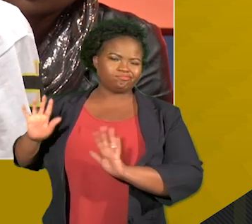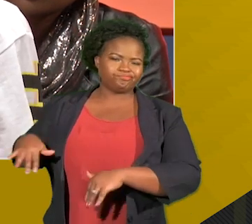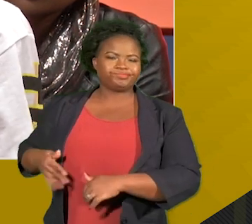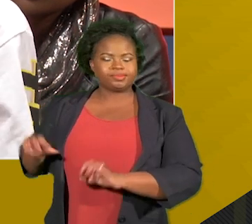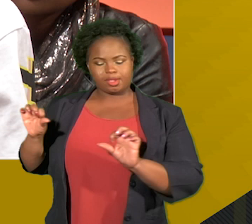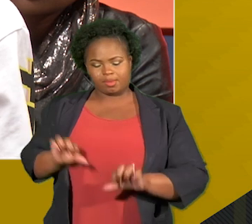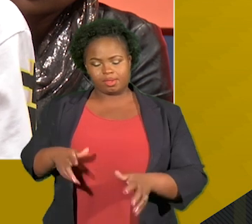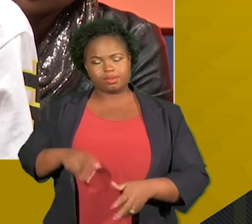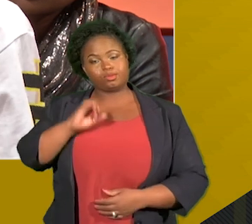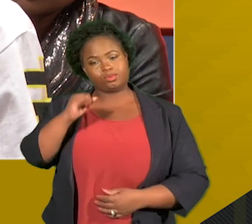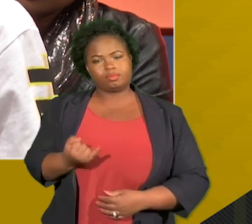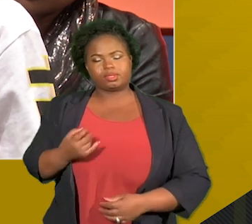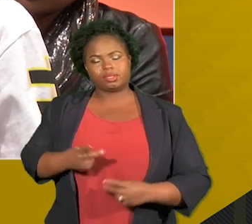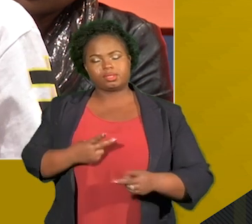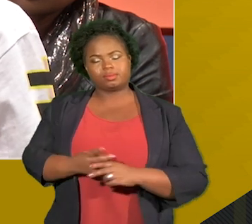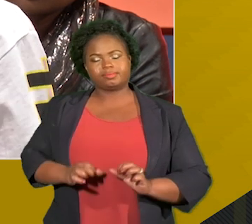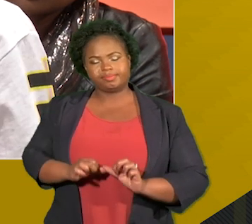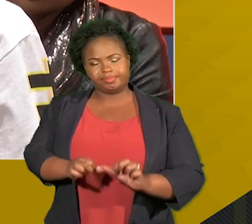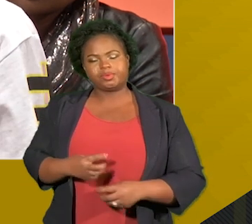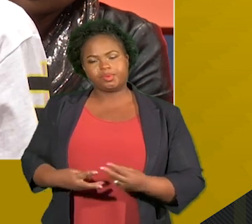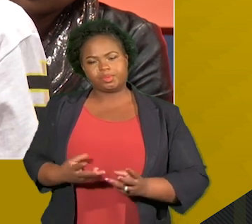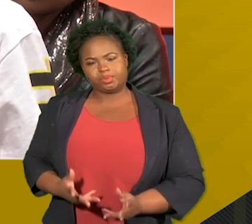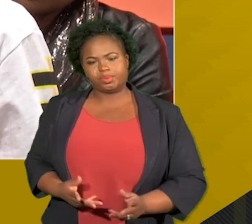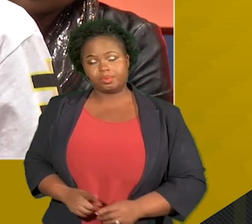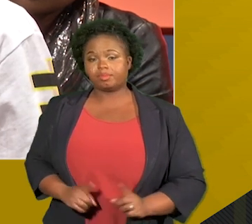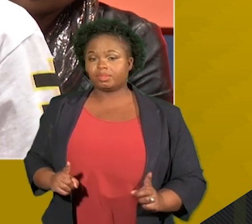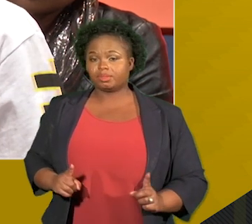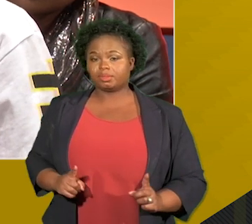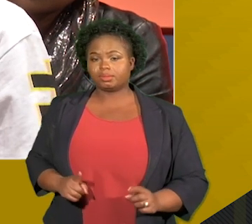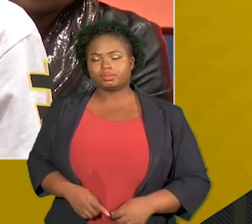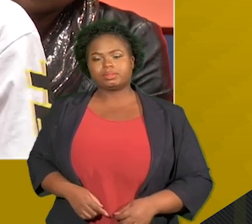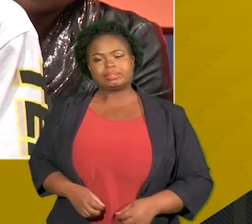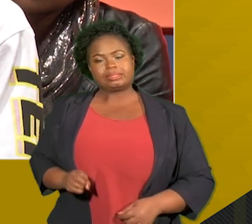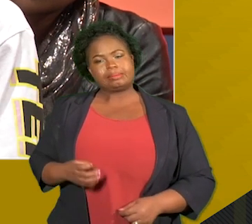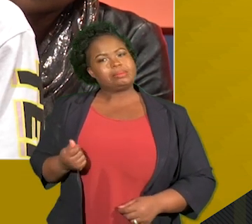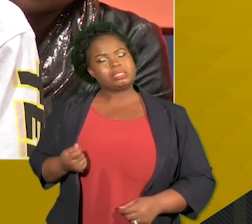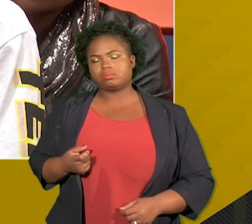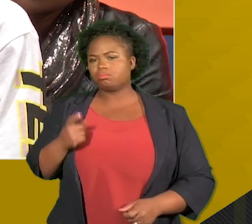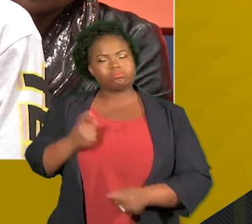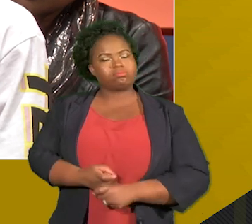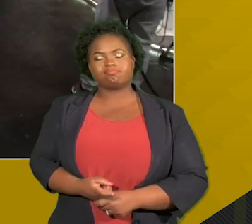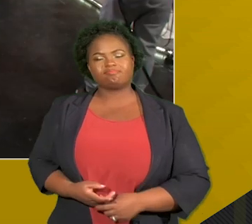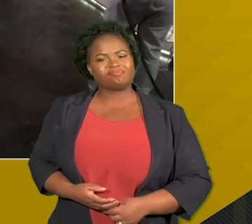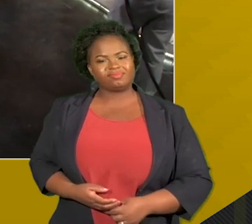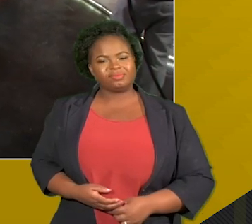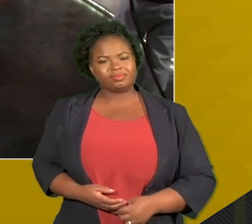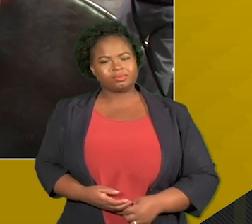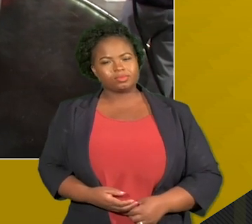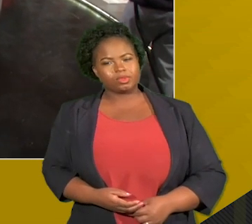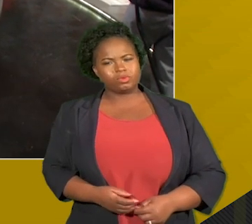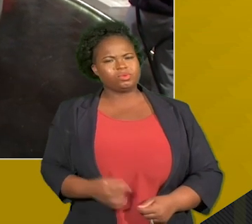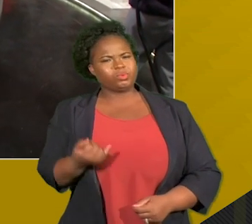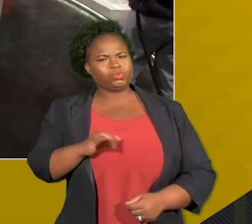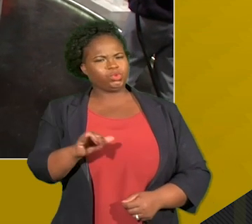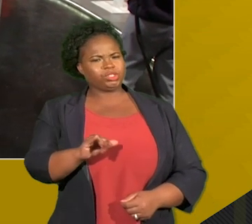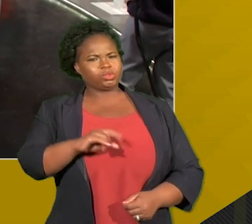beke le hona motho o beke ntse ke etsa hona msebenzi ono no mara chelete yona hey hubima hubima so wetsa di art ya mhlobo mang